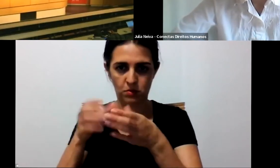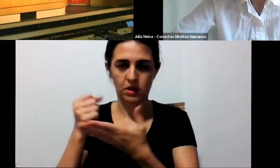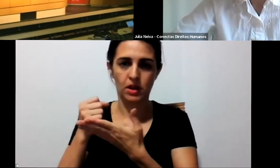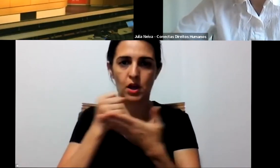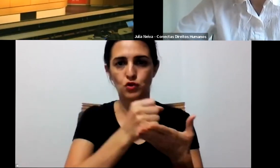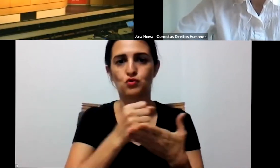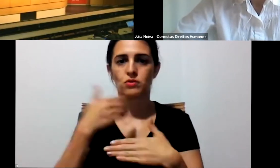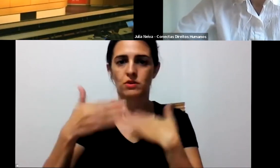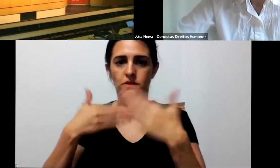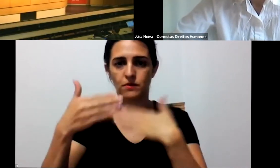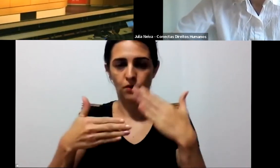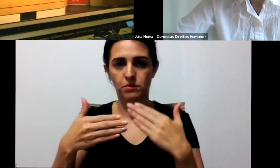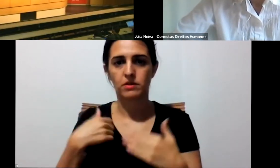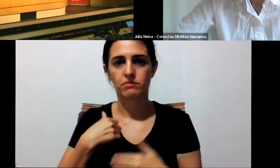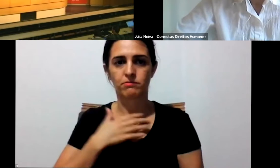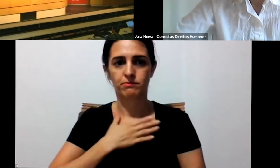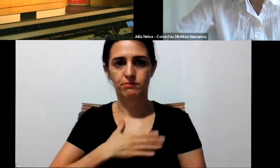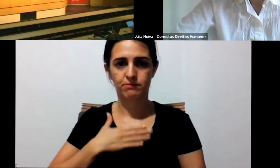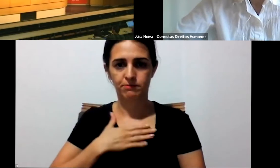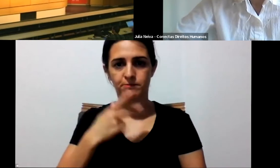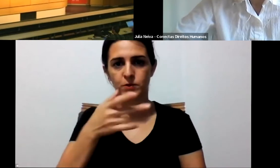Yes, responder? Yes,